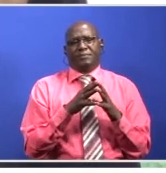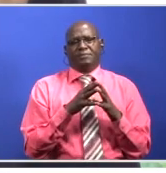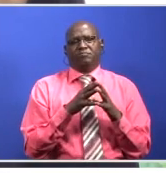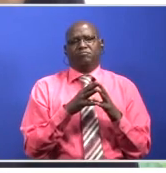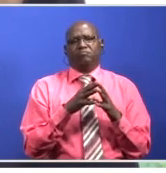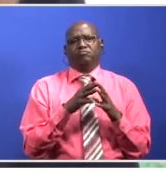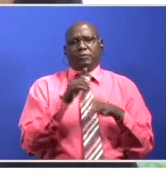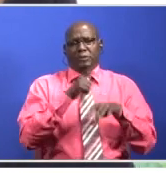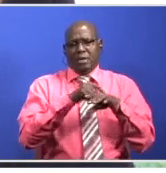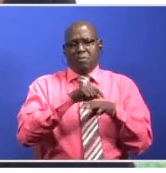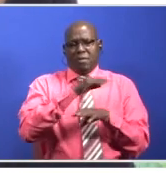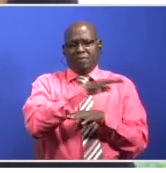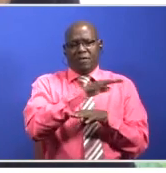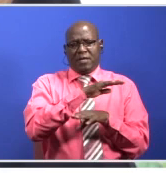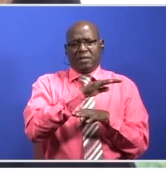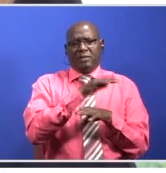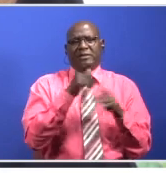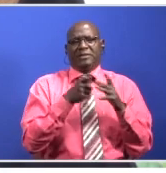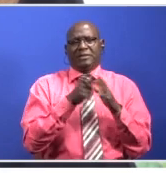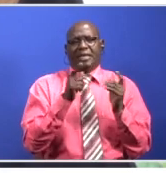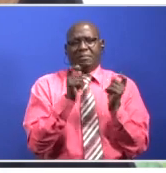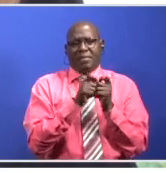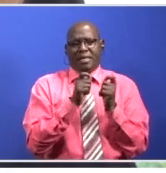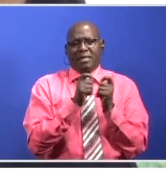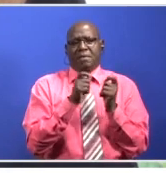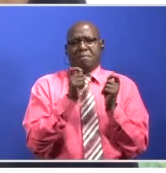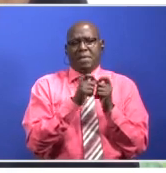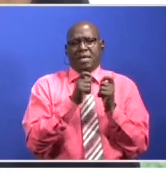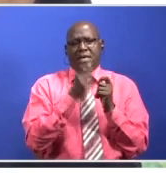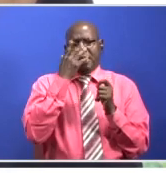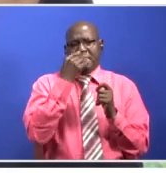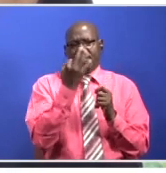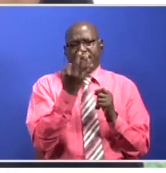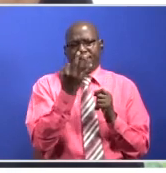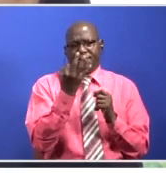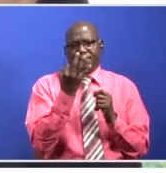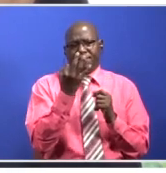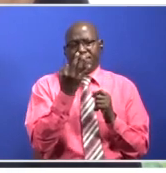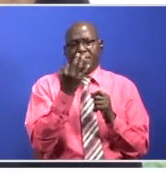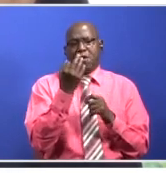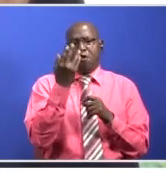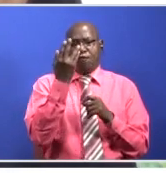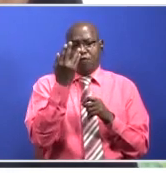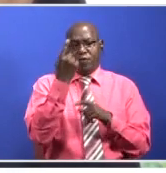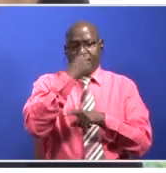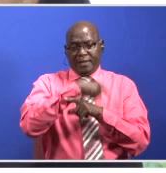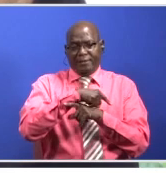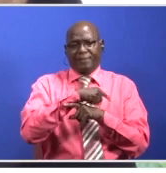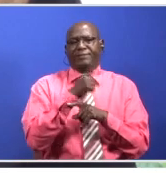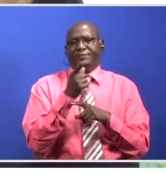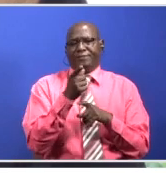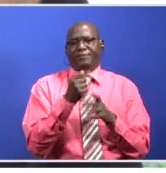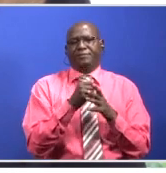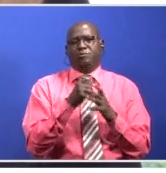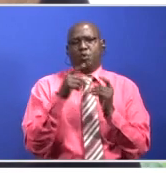jioni inaanza kuniuma. Ikaniuma siku ngapi? 3. Siku ya 4 ndio